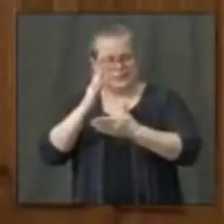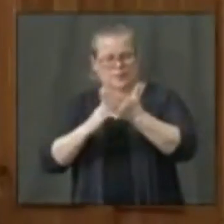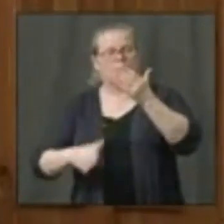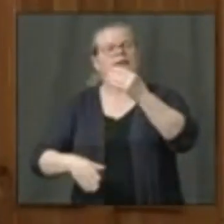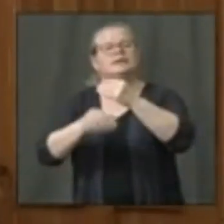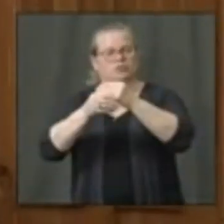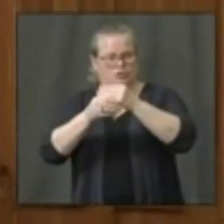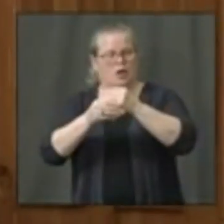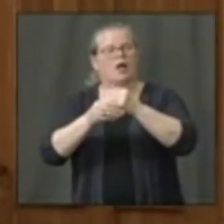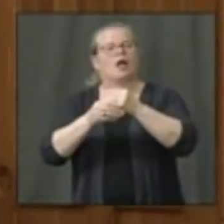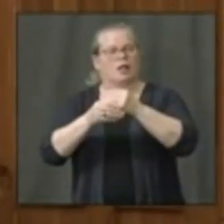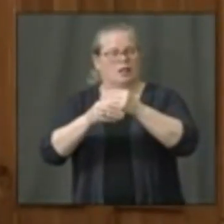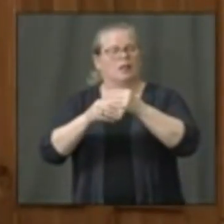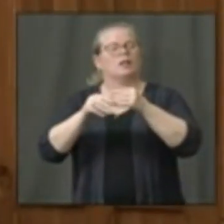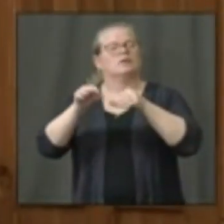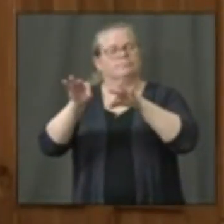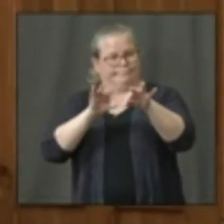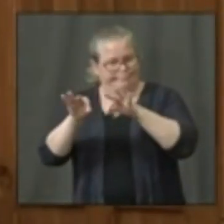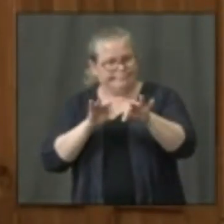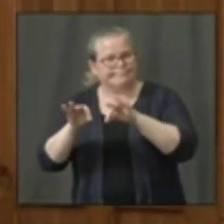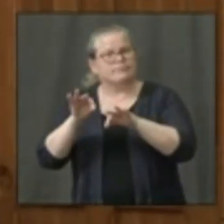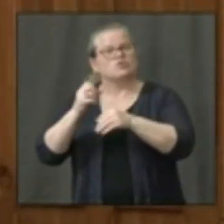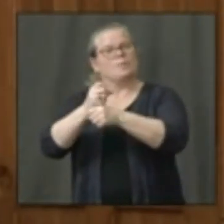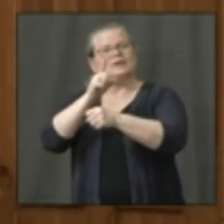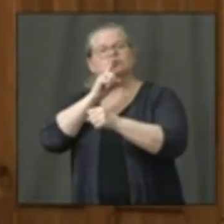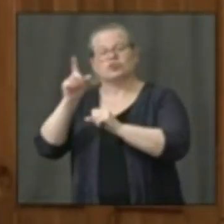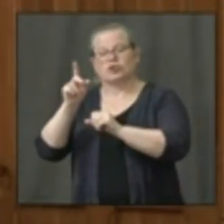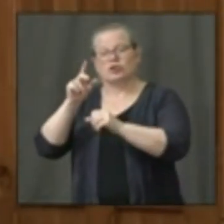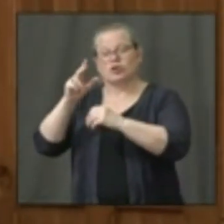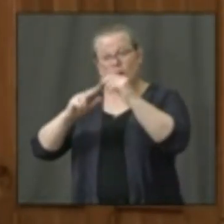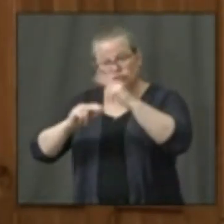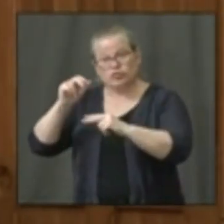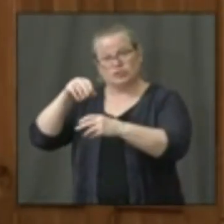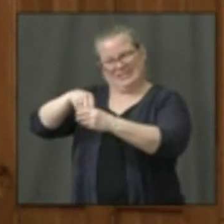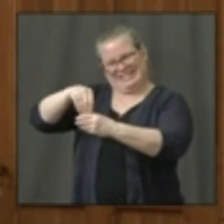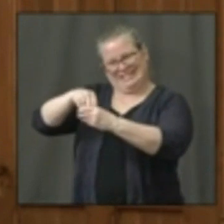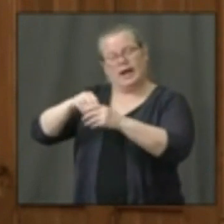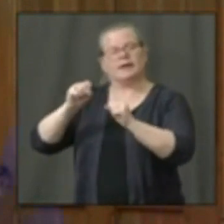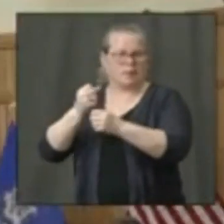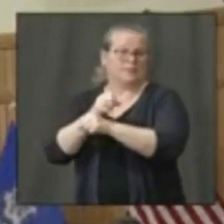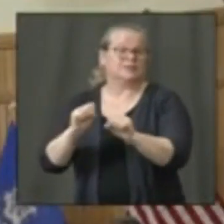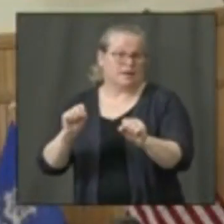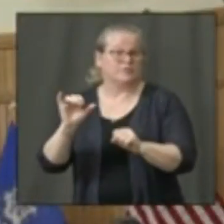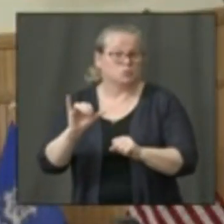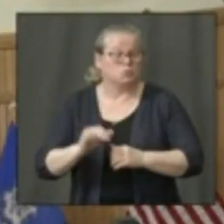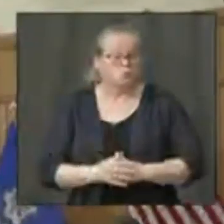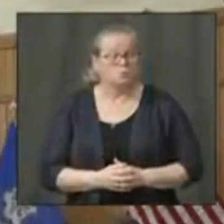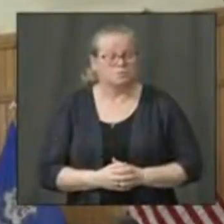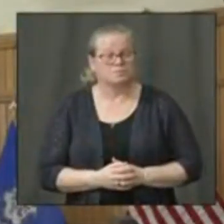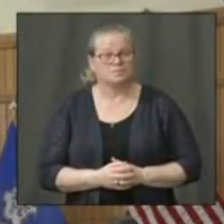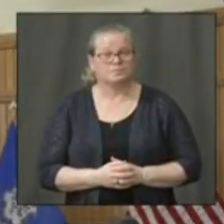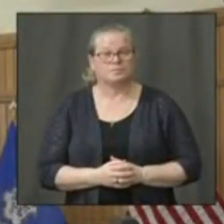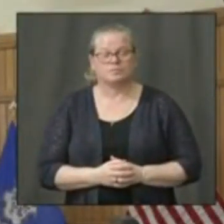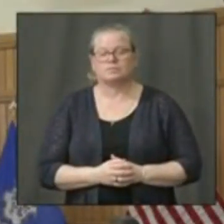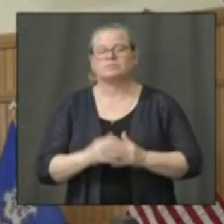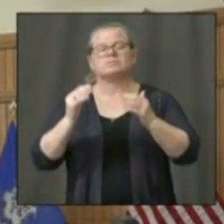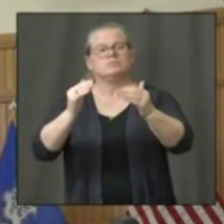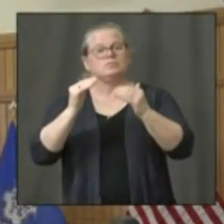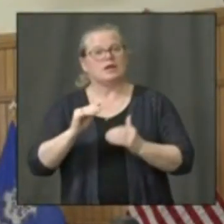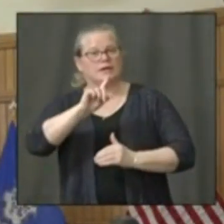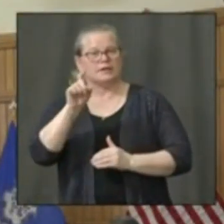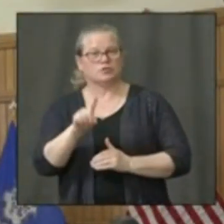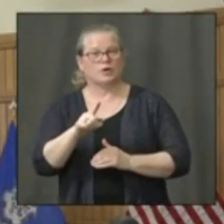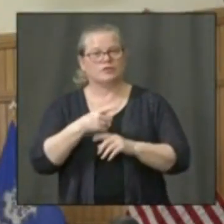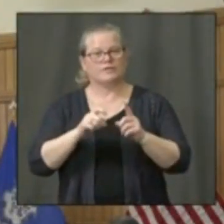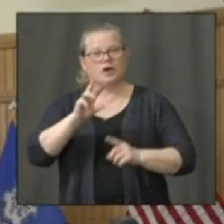specifically with regards to ensuring that even indoor construction sites can be kept safe. Next question will come